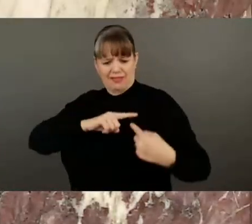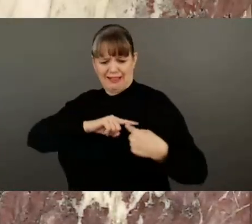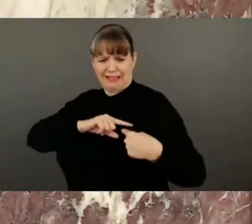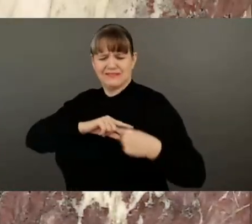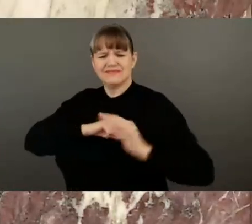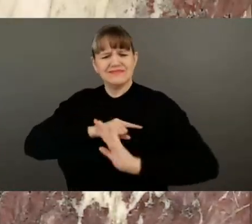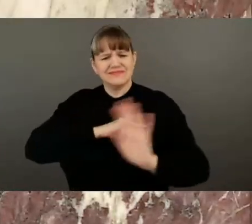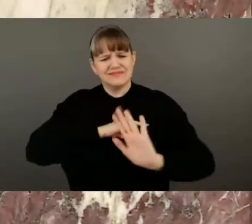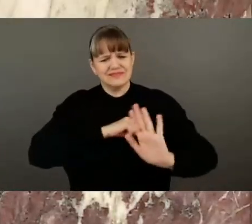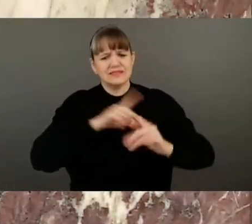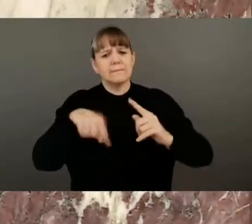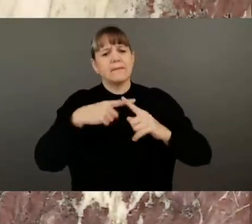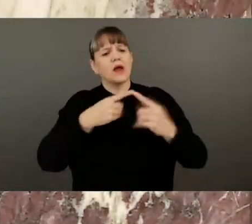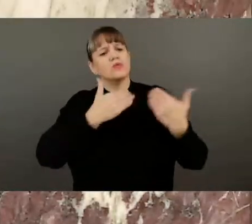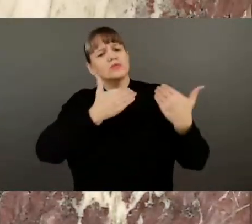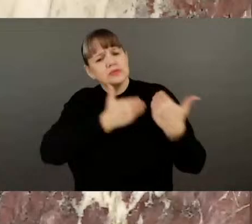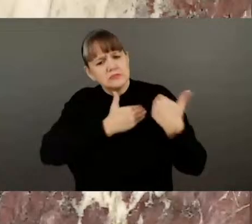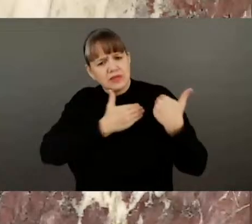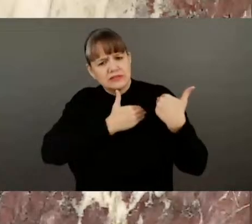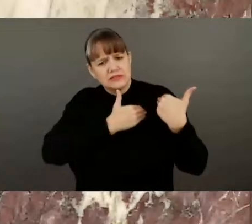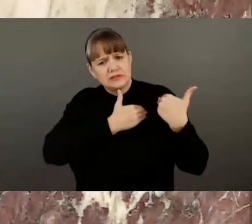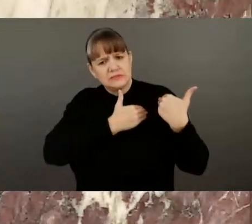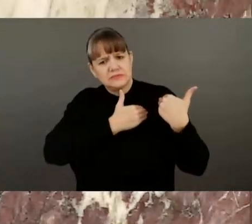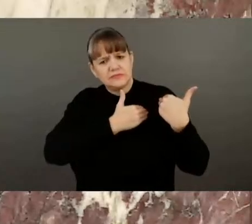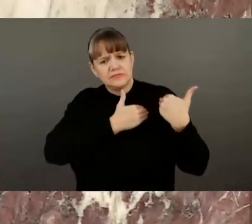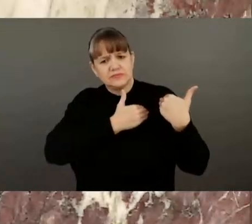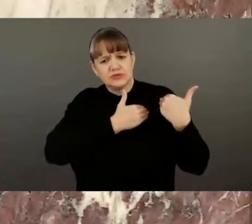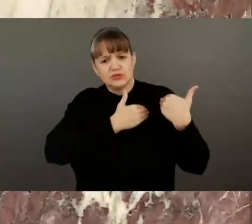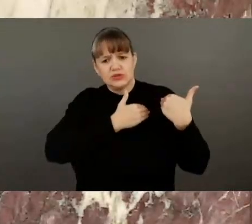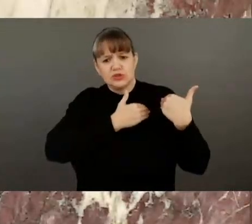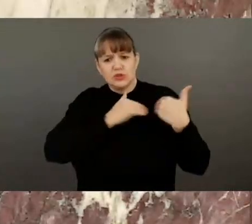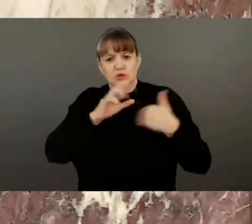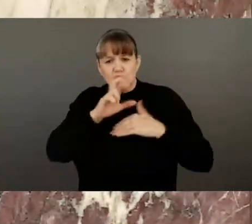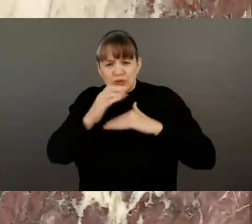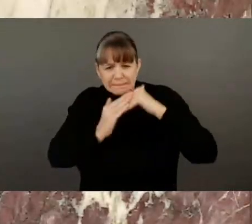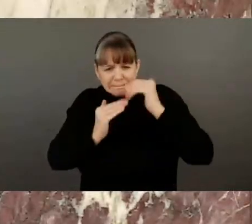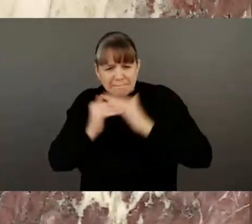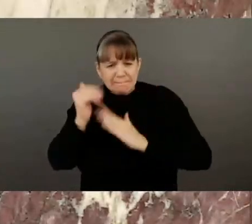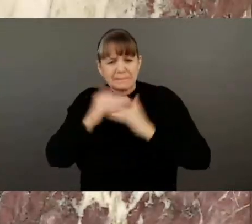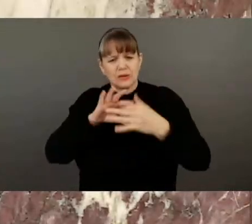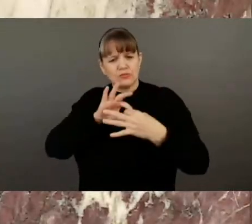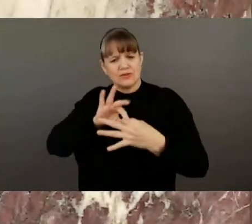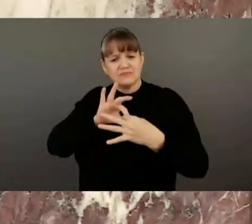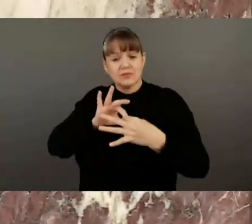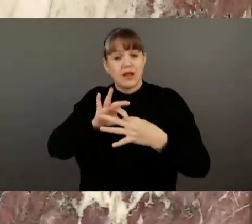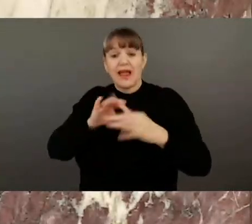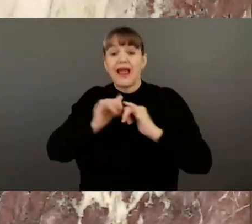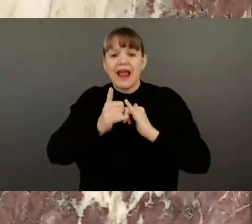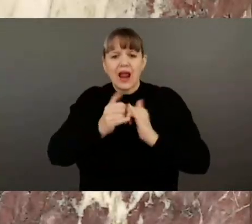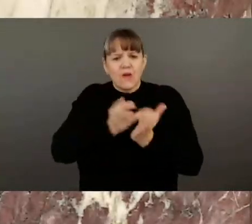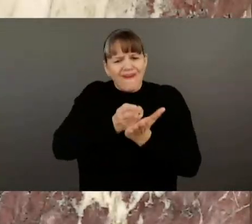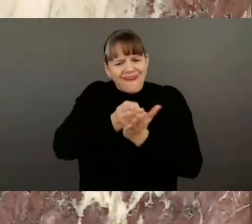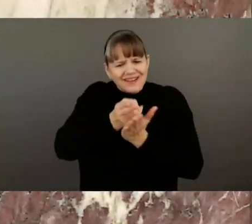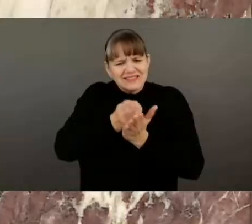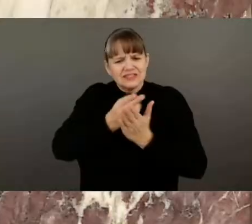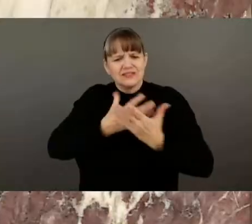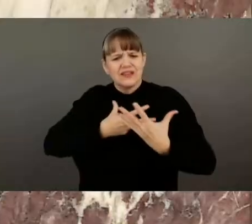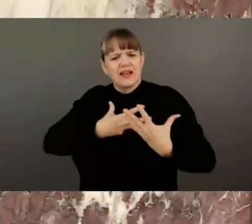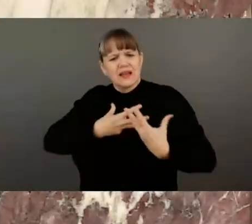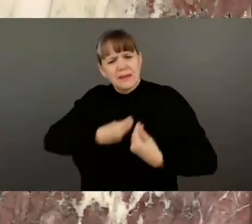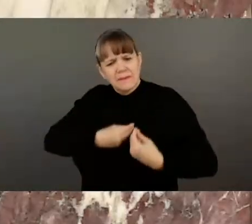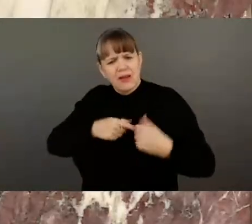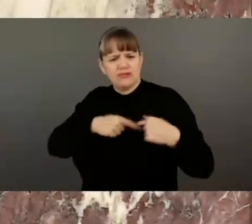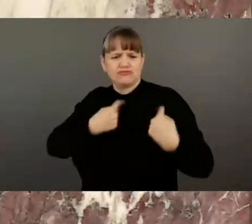to rebuild relationships based on honesty, compassion, and equality. Let this be our promise